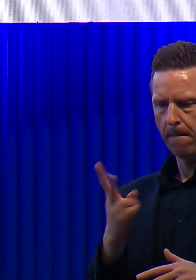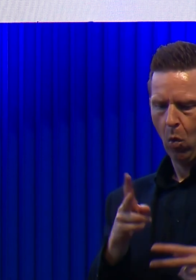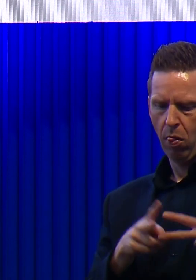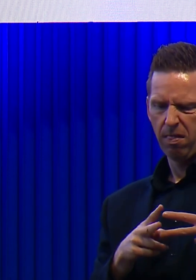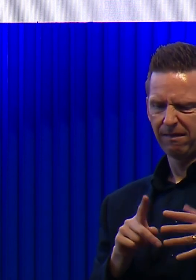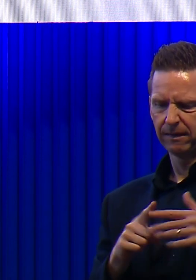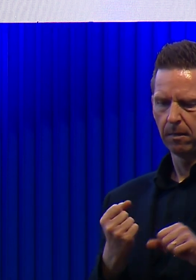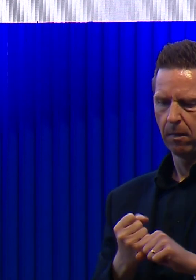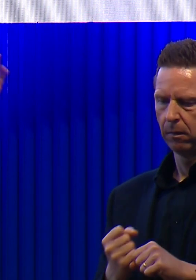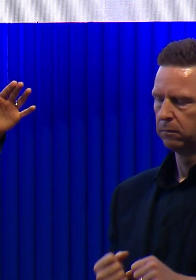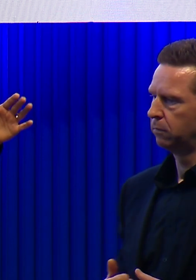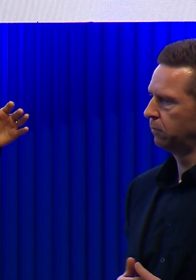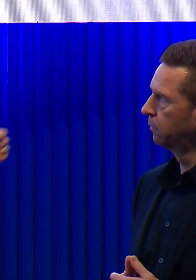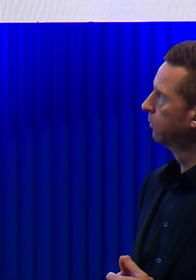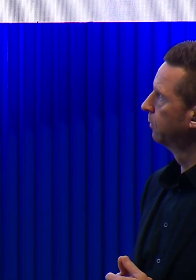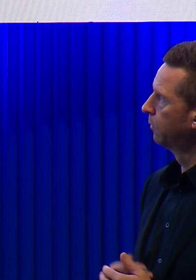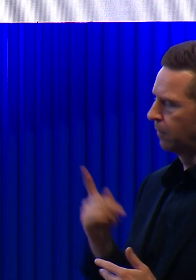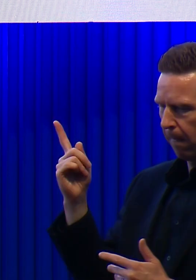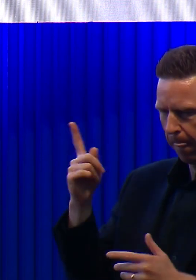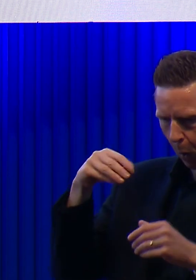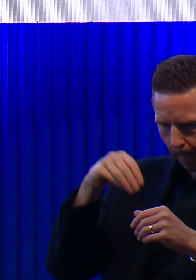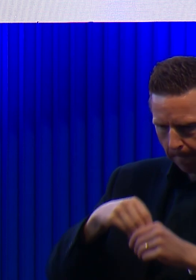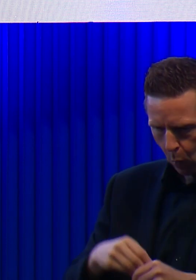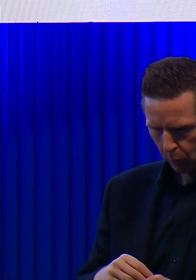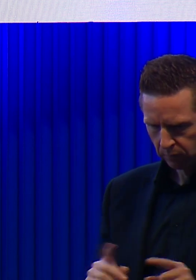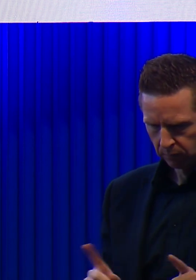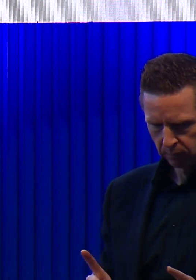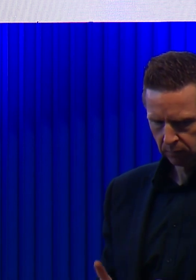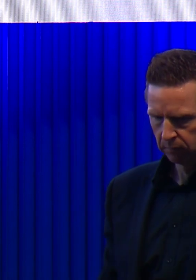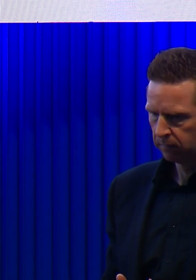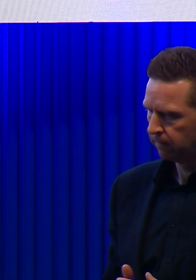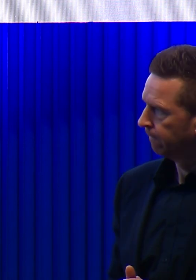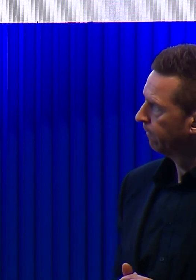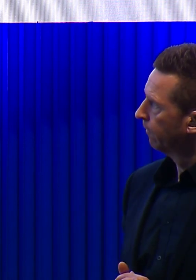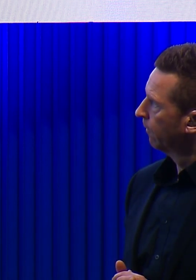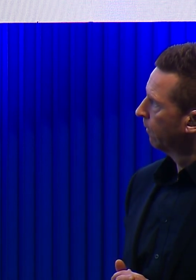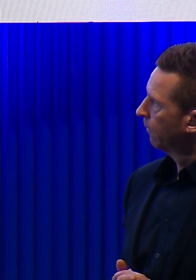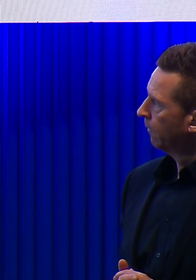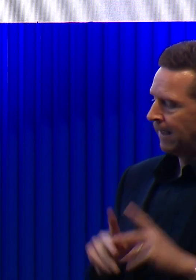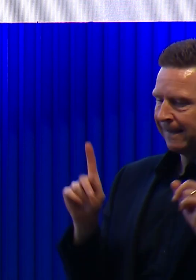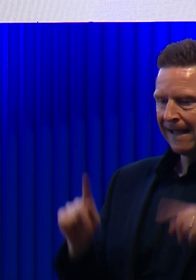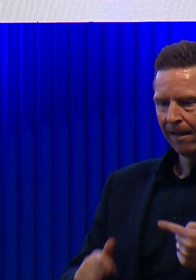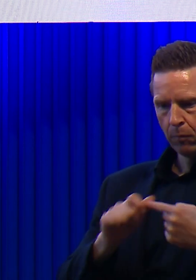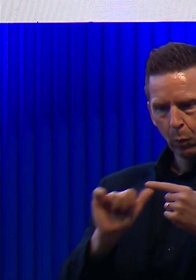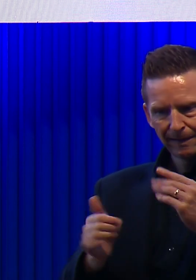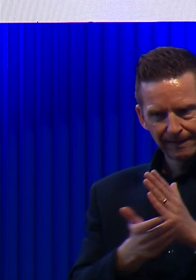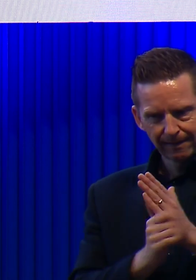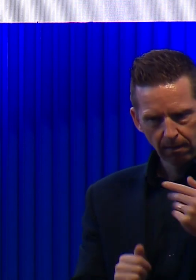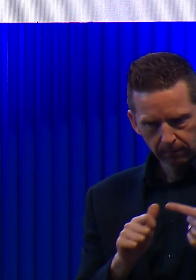size. There's very small or huge organizations, and they can be mature or not, doesn't really matter.